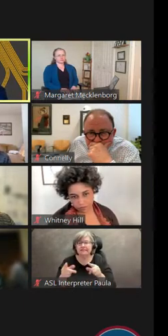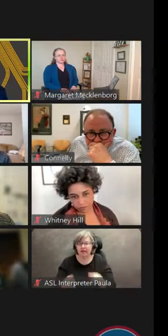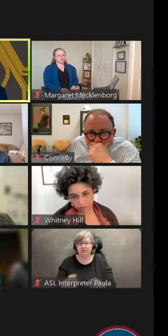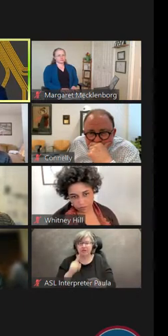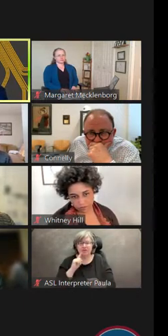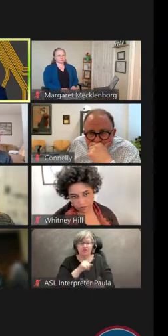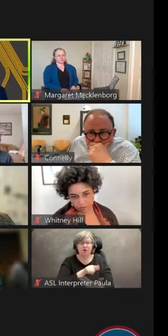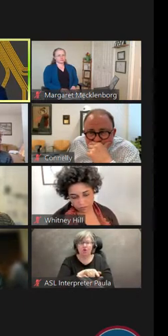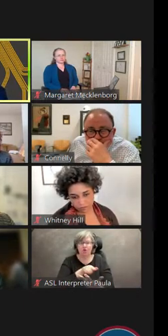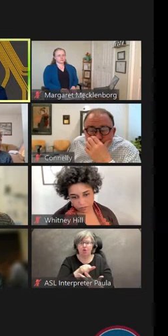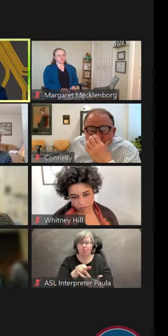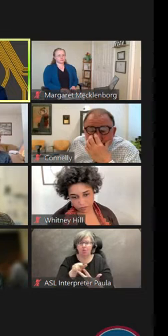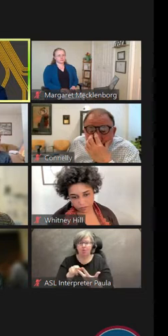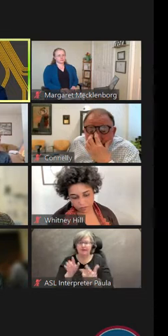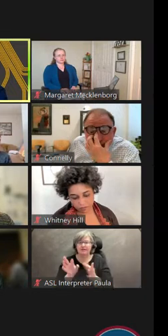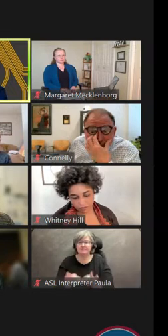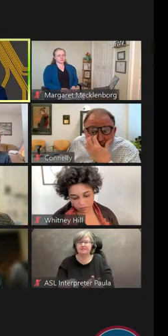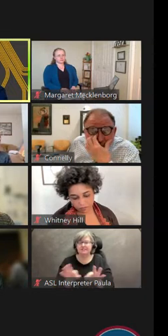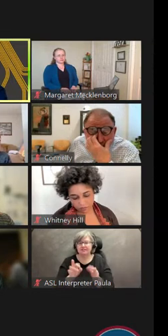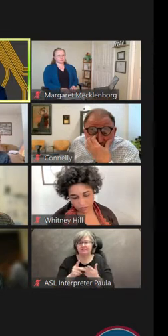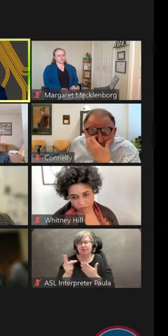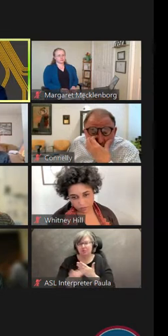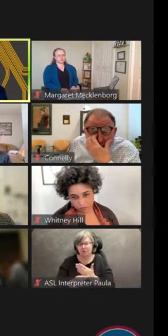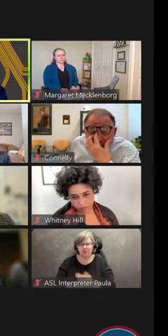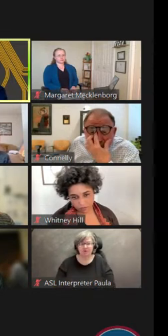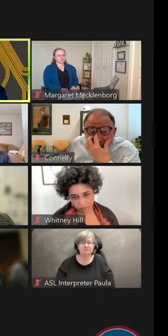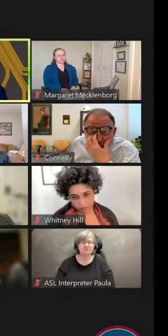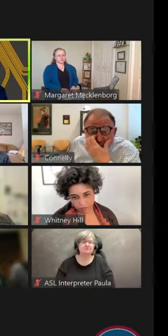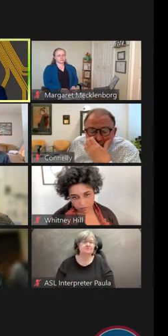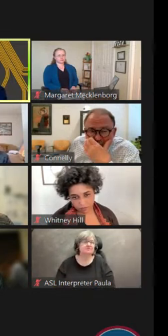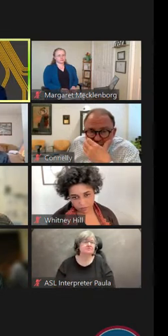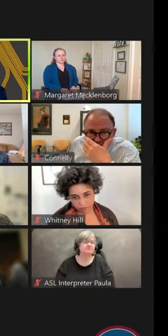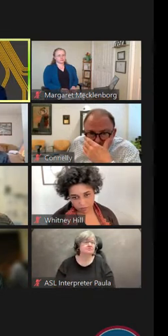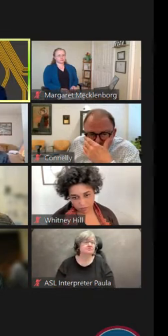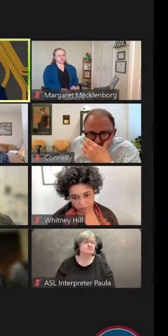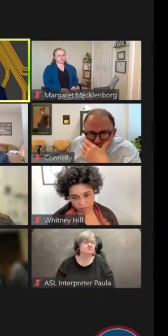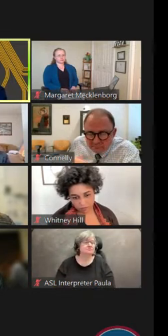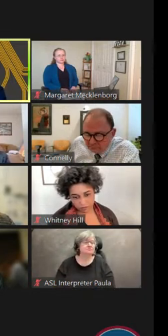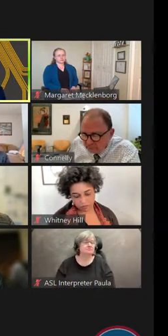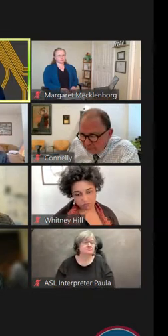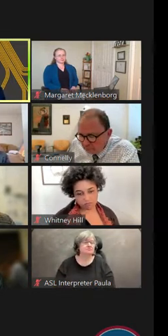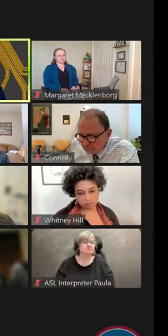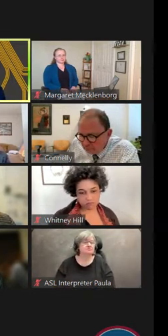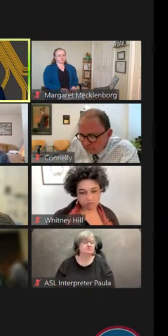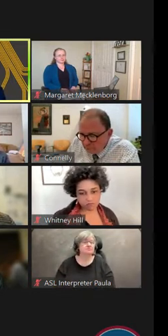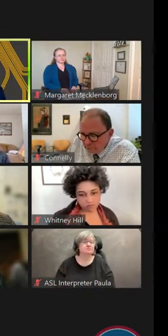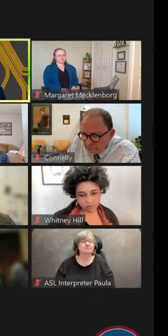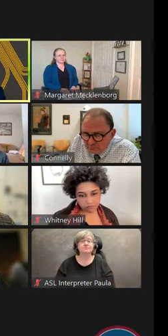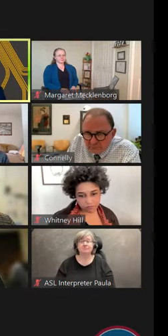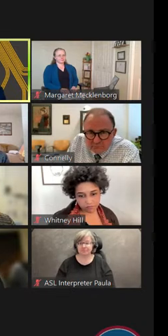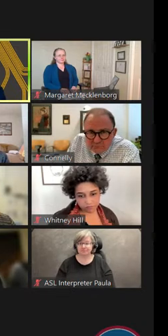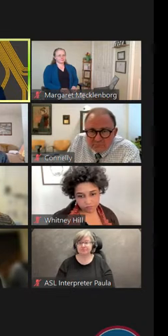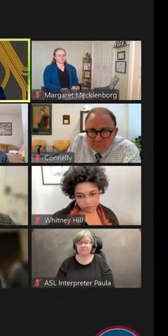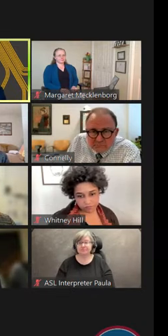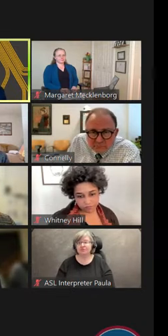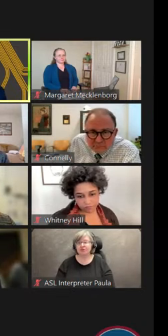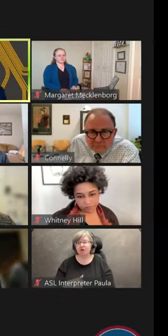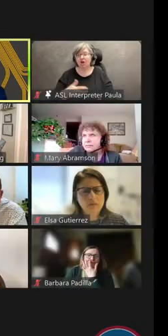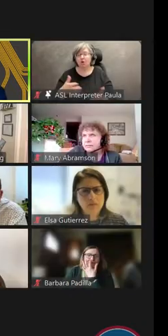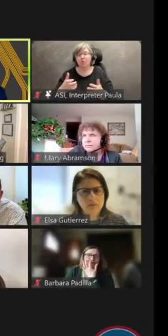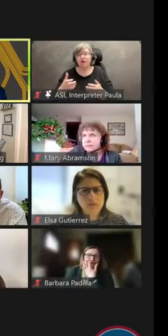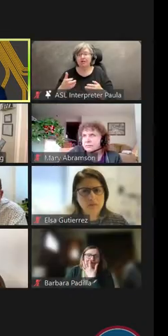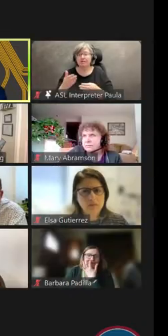these significant programs. So that is what I wanted to share